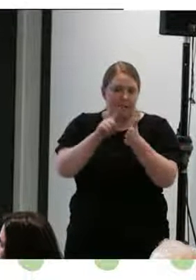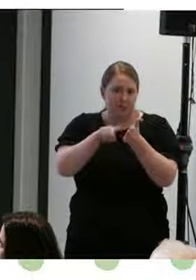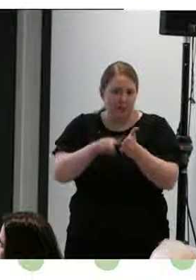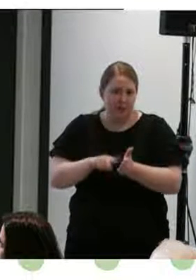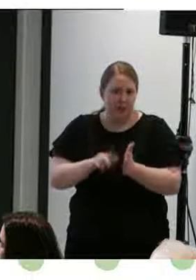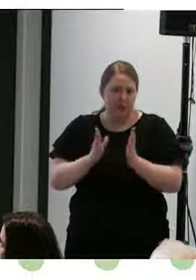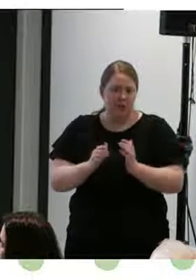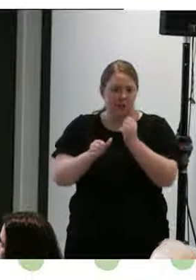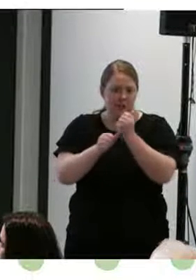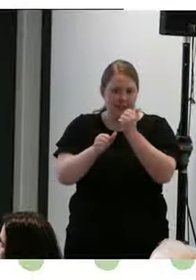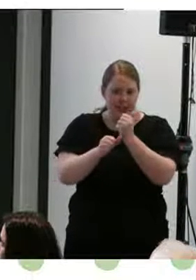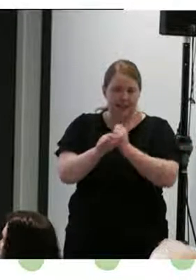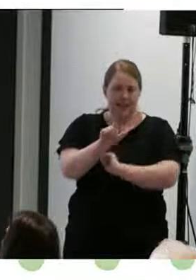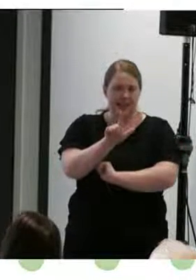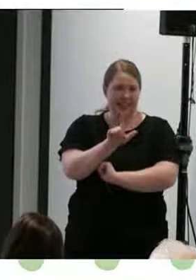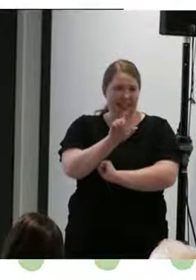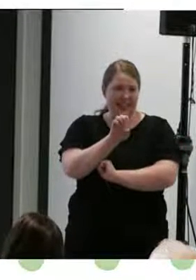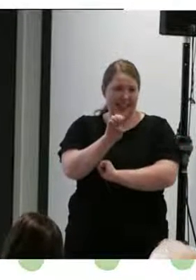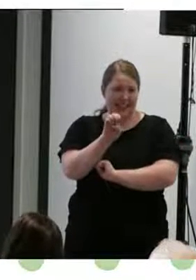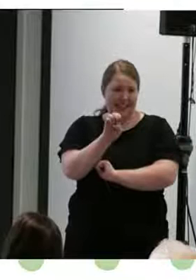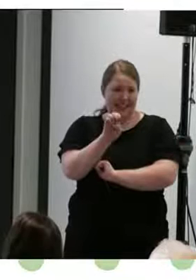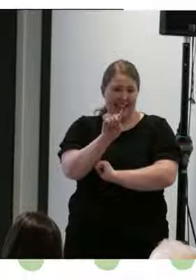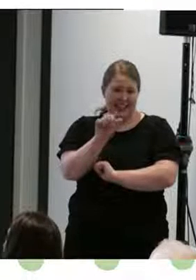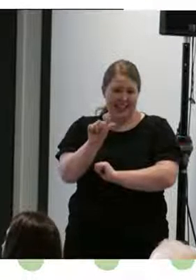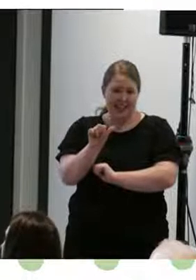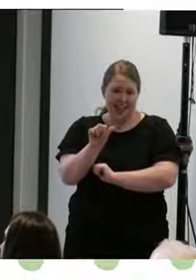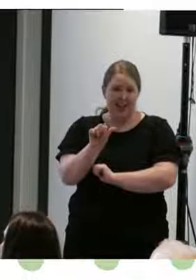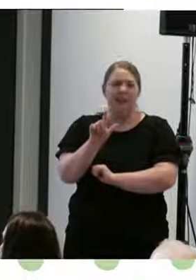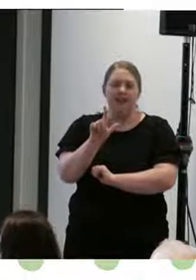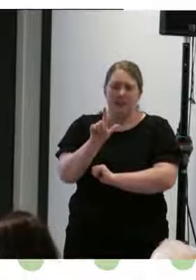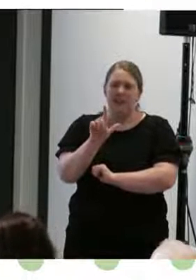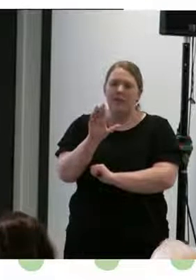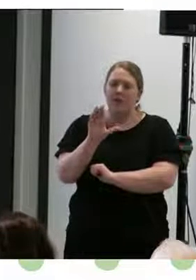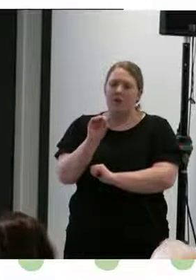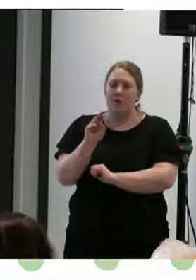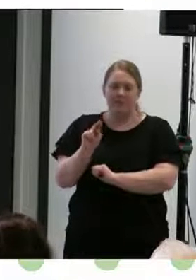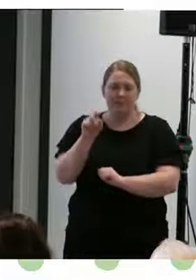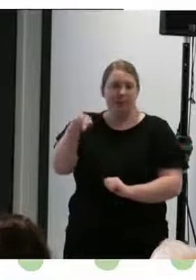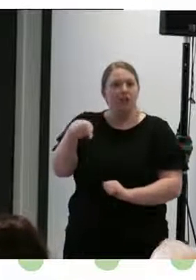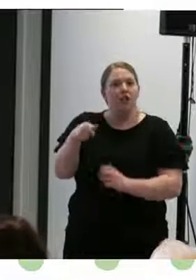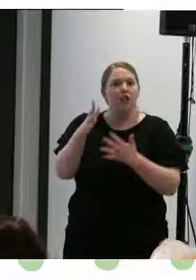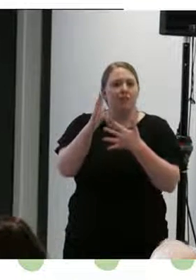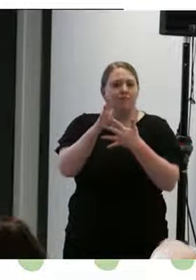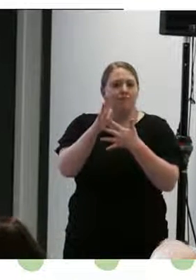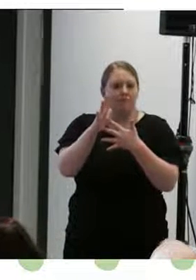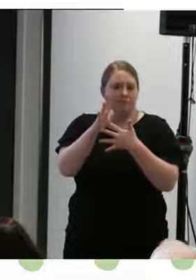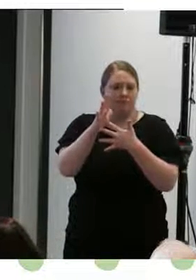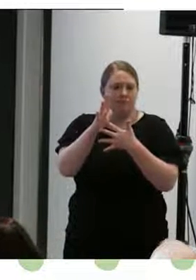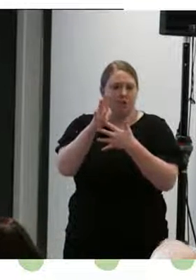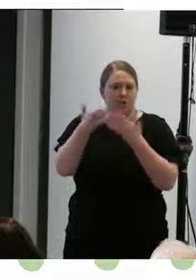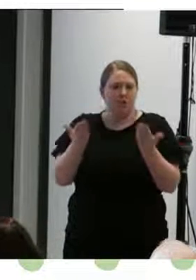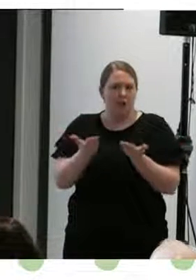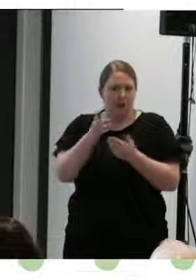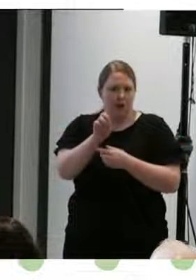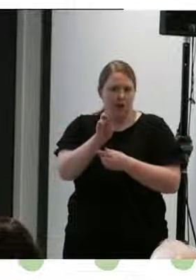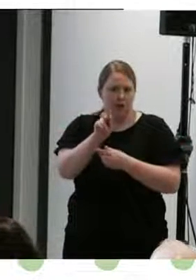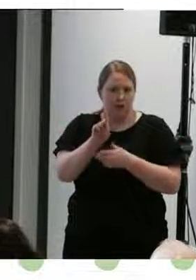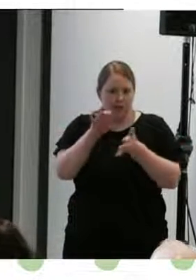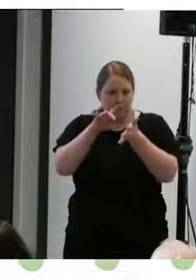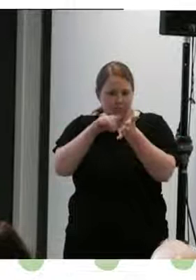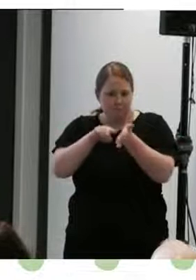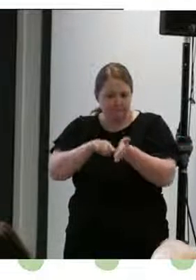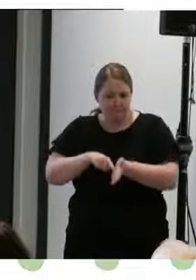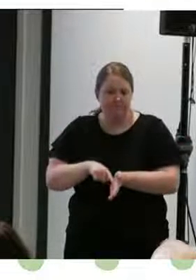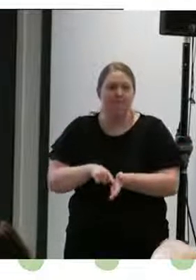We're excited to have her here to introduce tonight's speaker. Lital is a junior here at Drake studying history and secondary education. This is her third